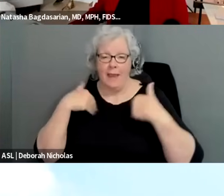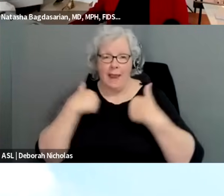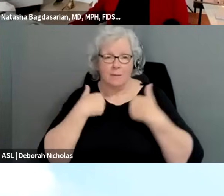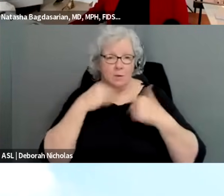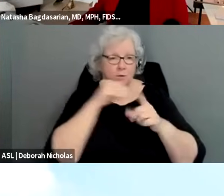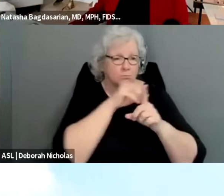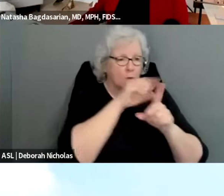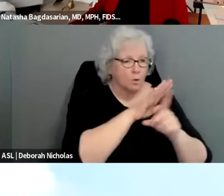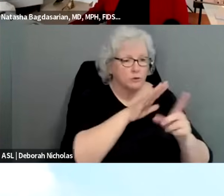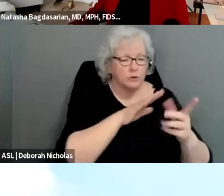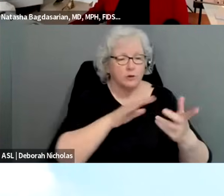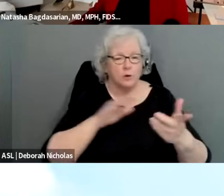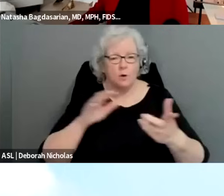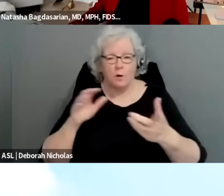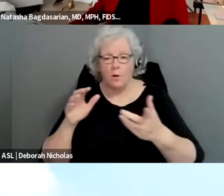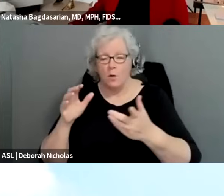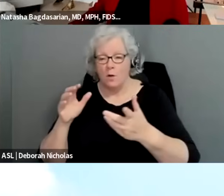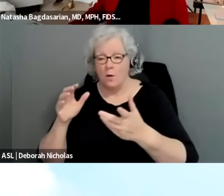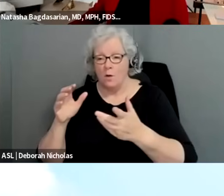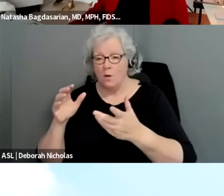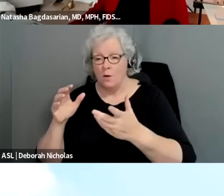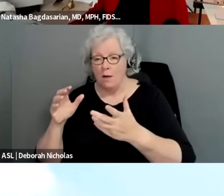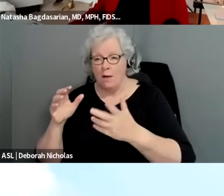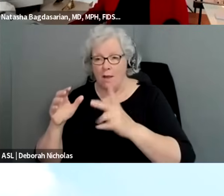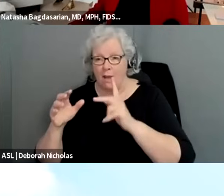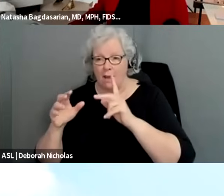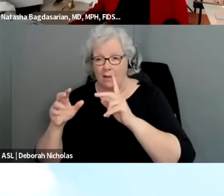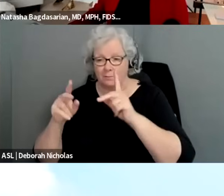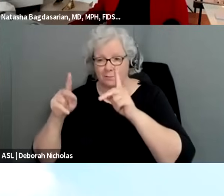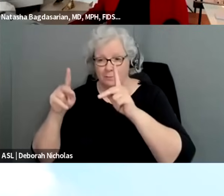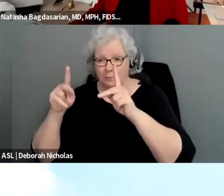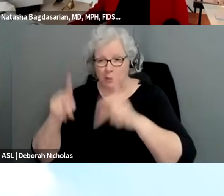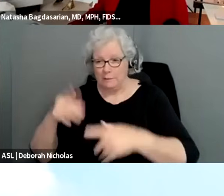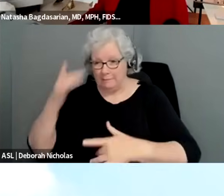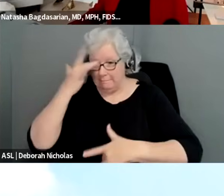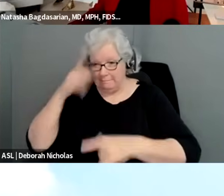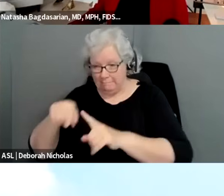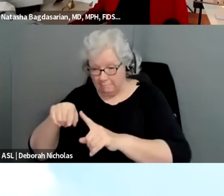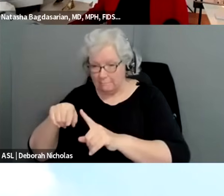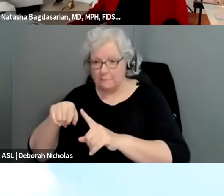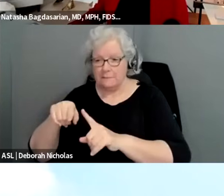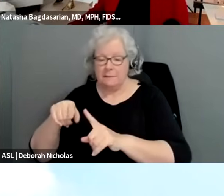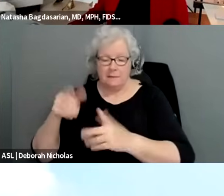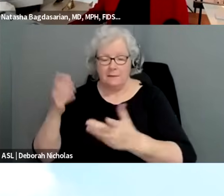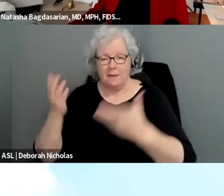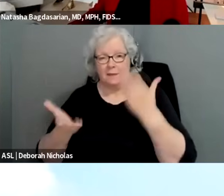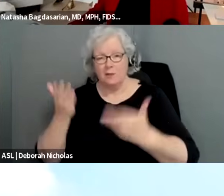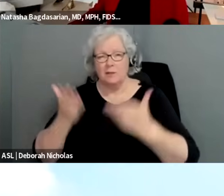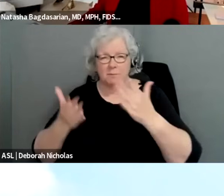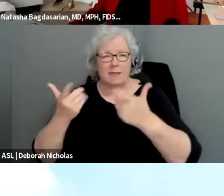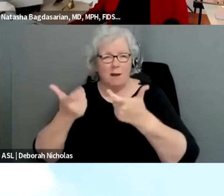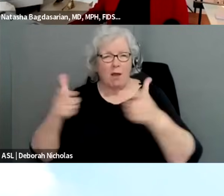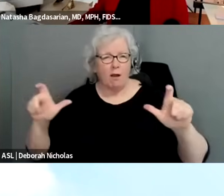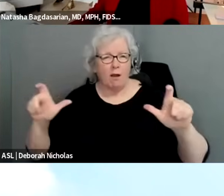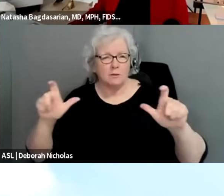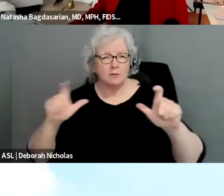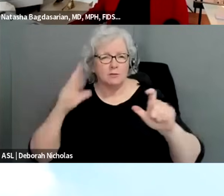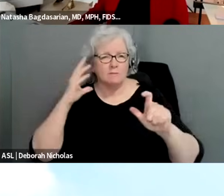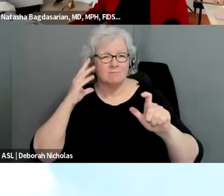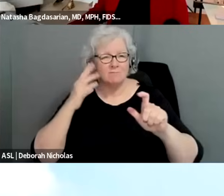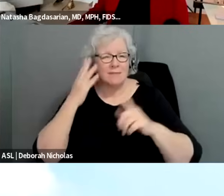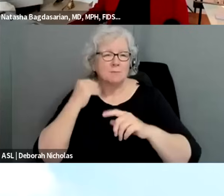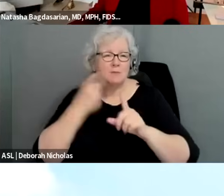our person under investigation criteria are, could be large. And our experience from early in COVID tells us that